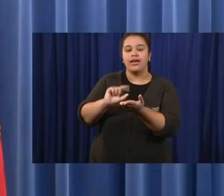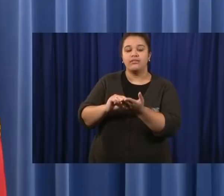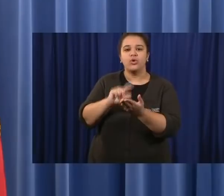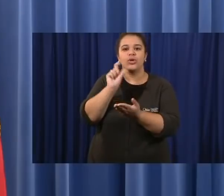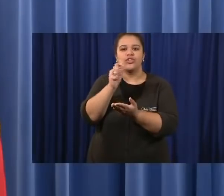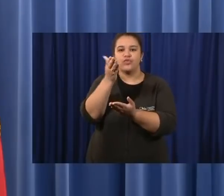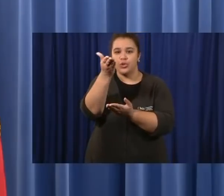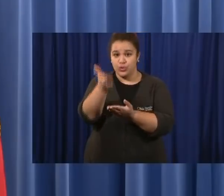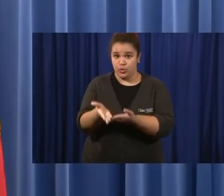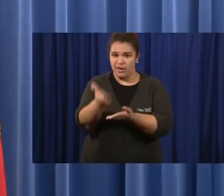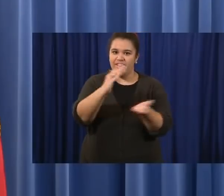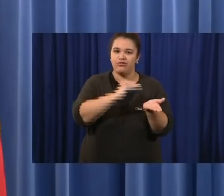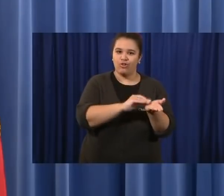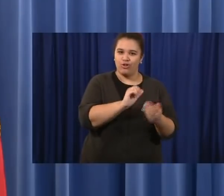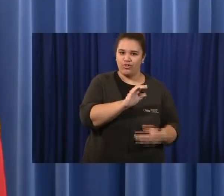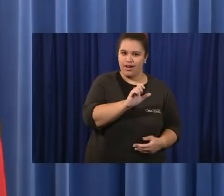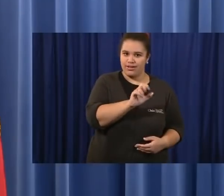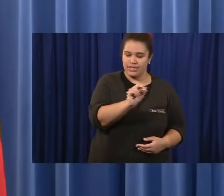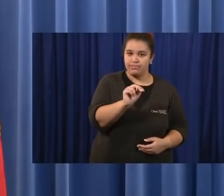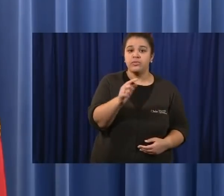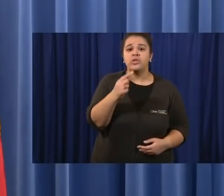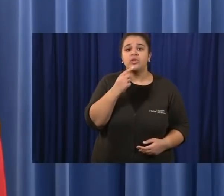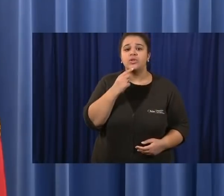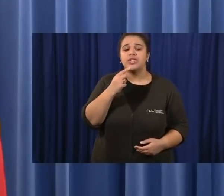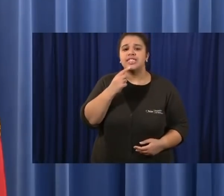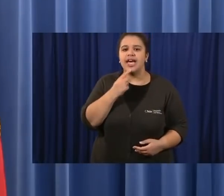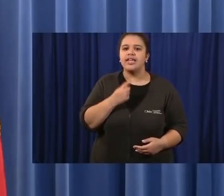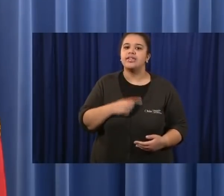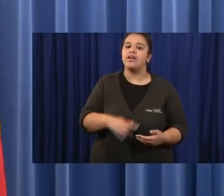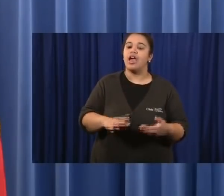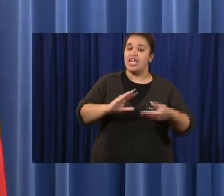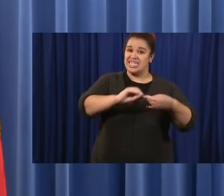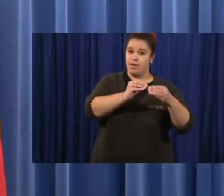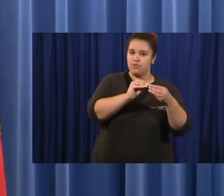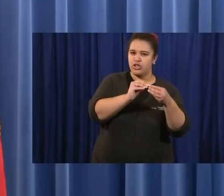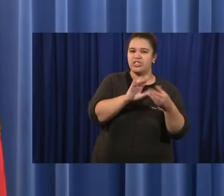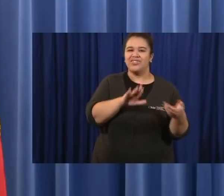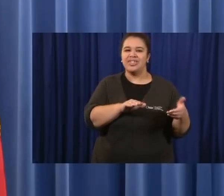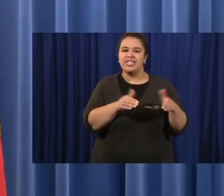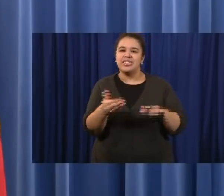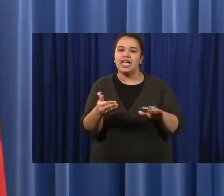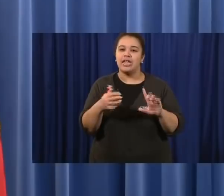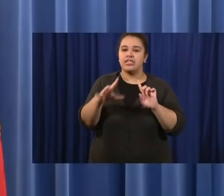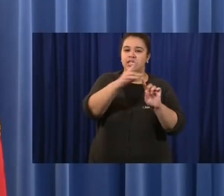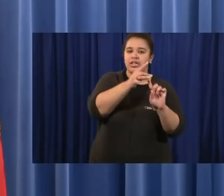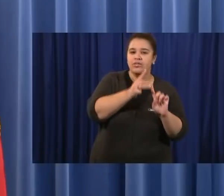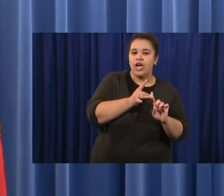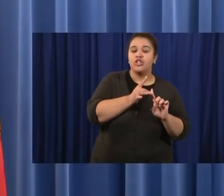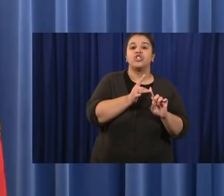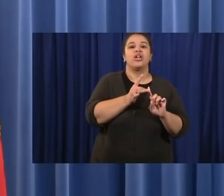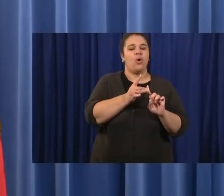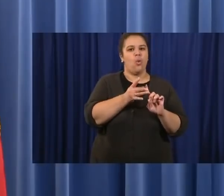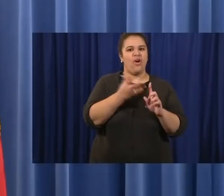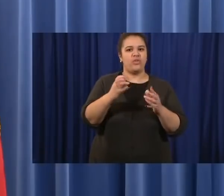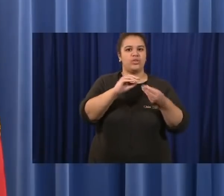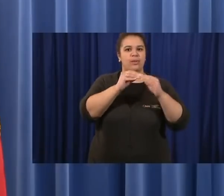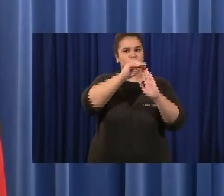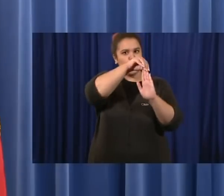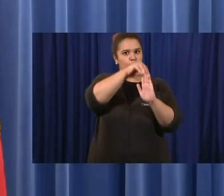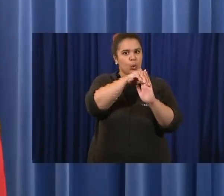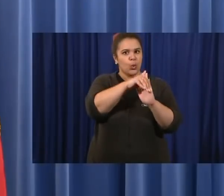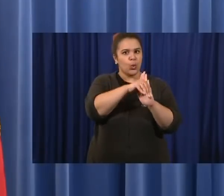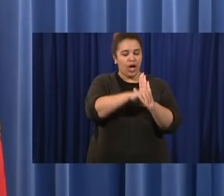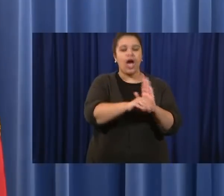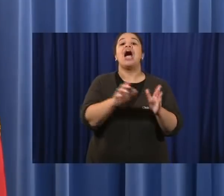see consistent declines in new infections, deaths, and hospitalizations before reopening the economy. Now, as we are reopening